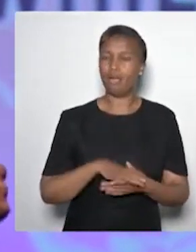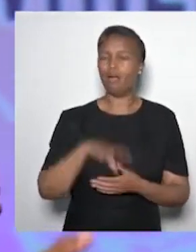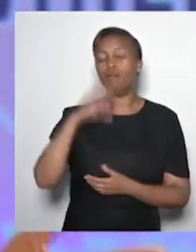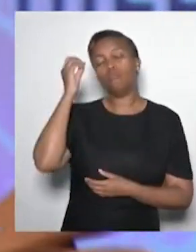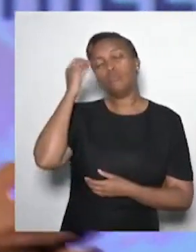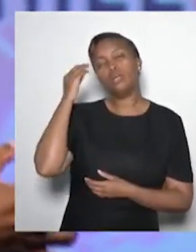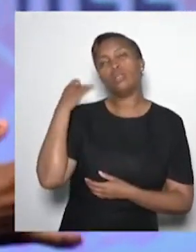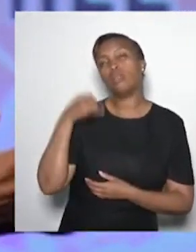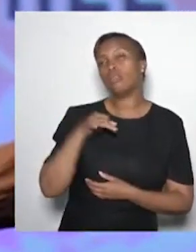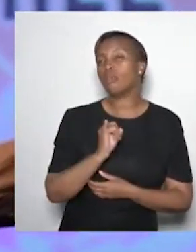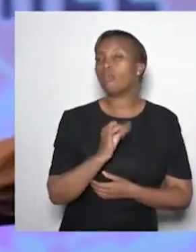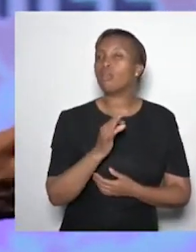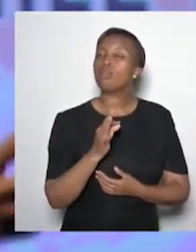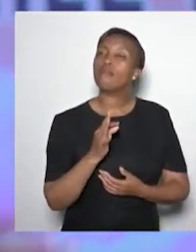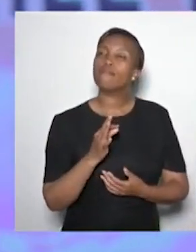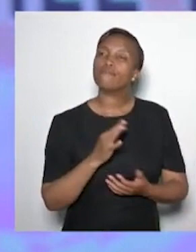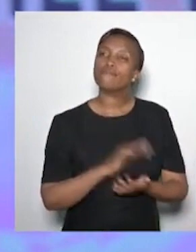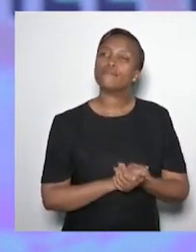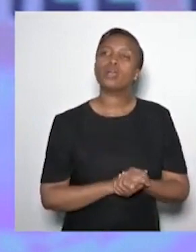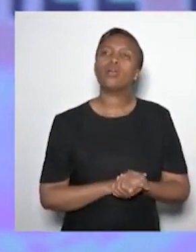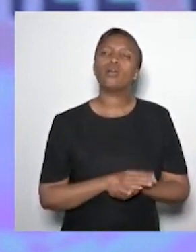if,